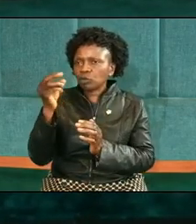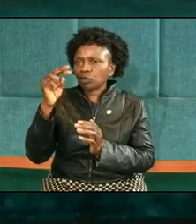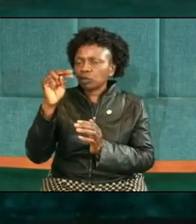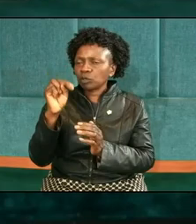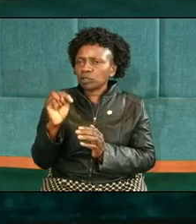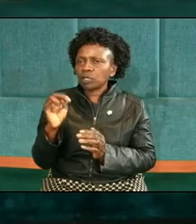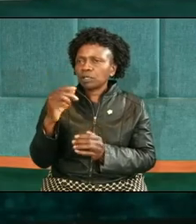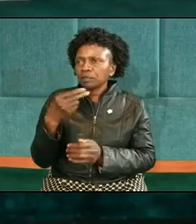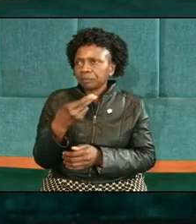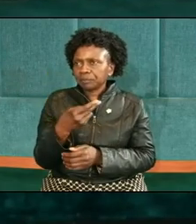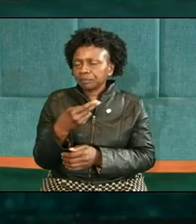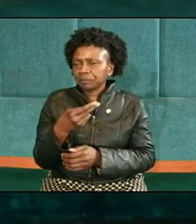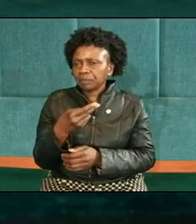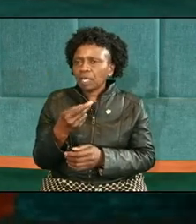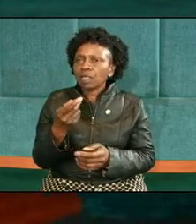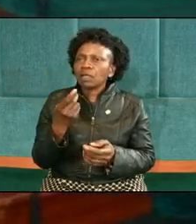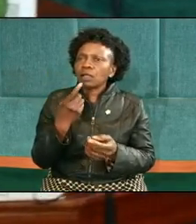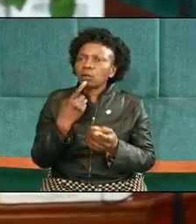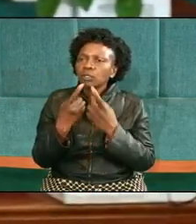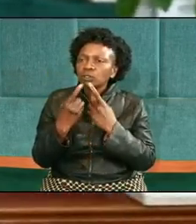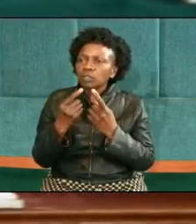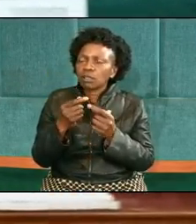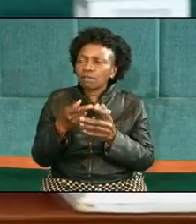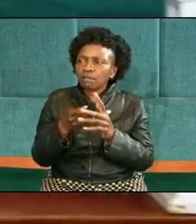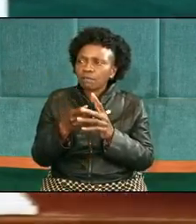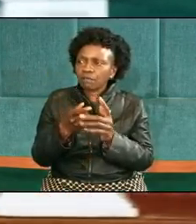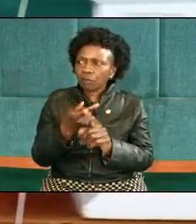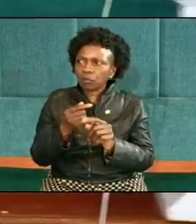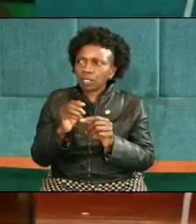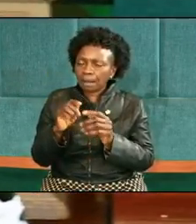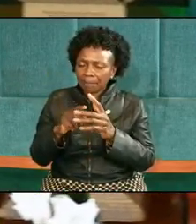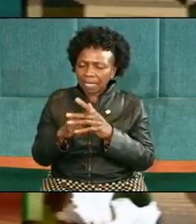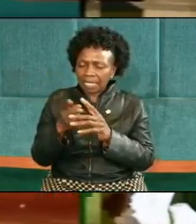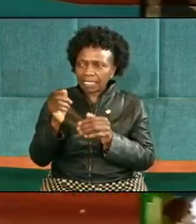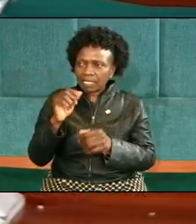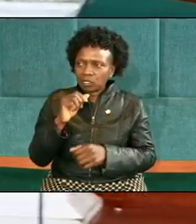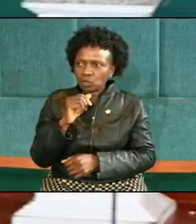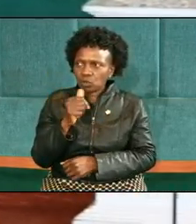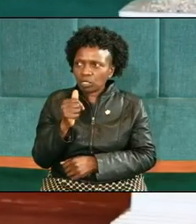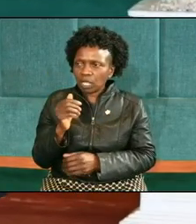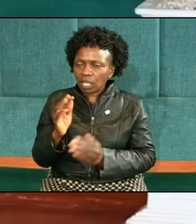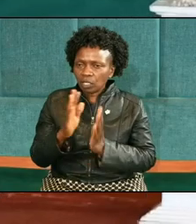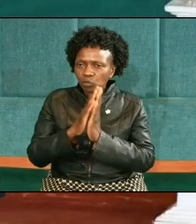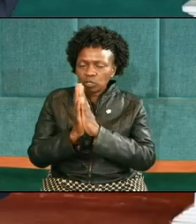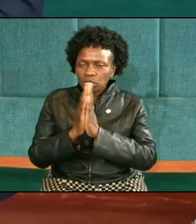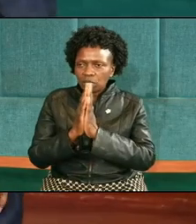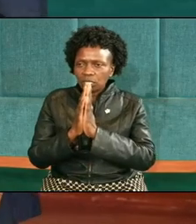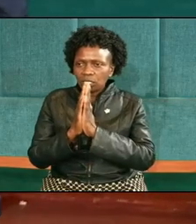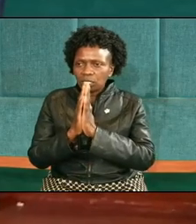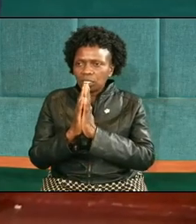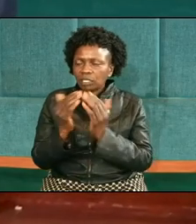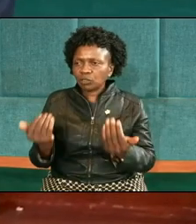But I want to say from the beginning, this is not a children's story.